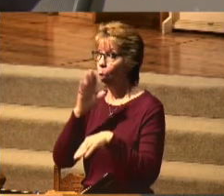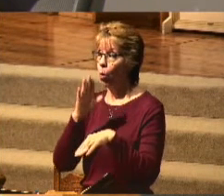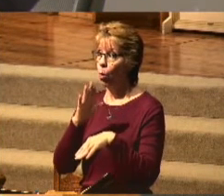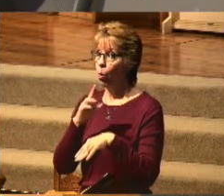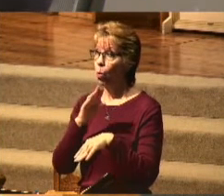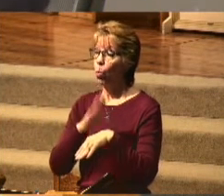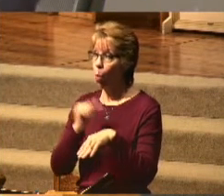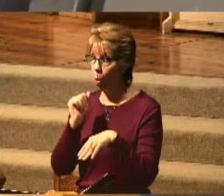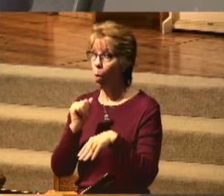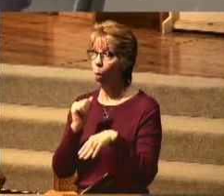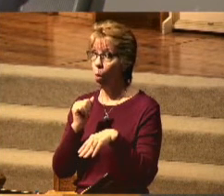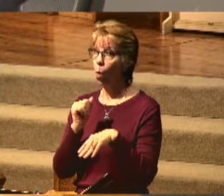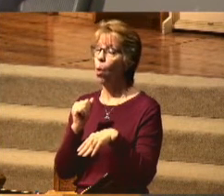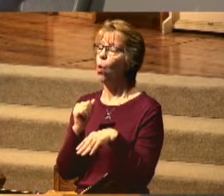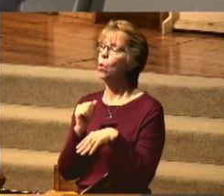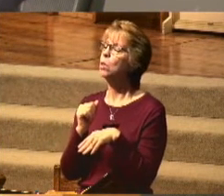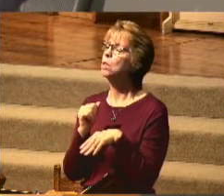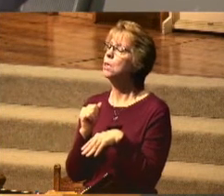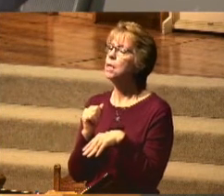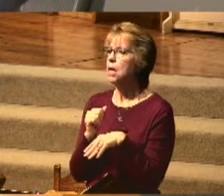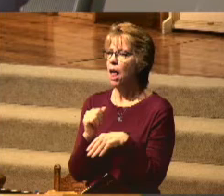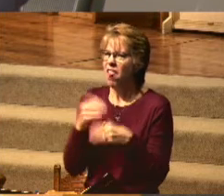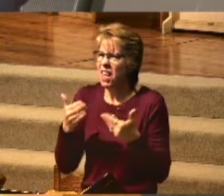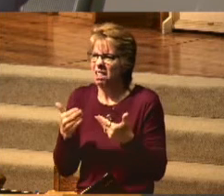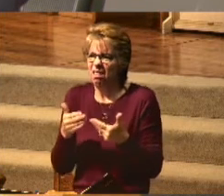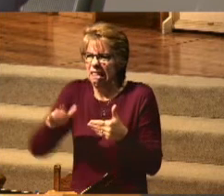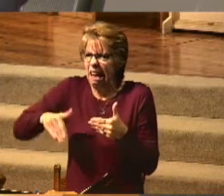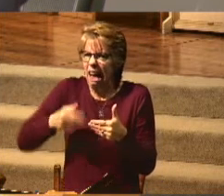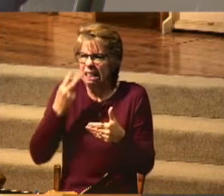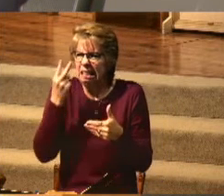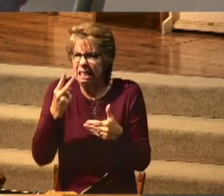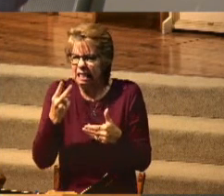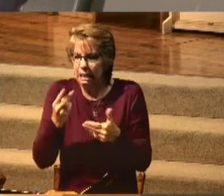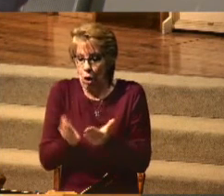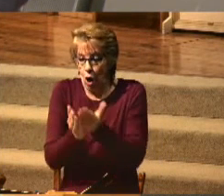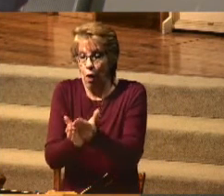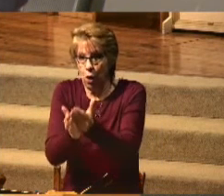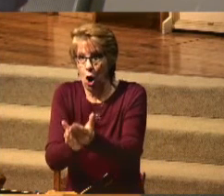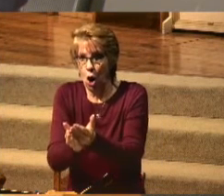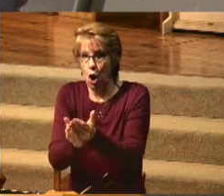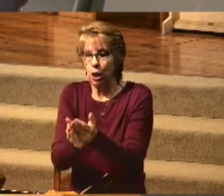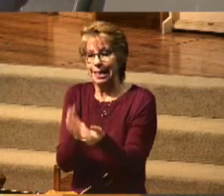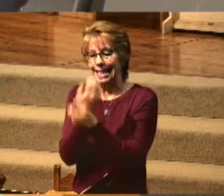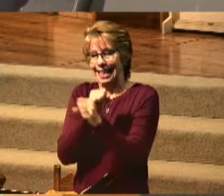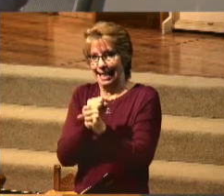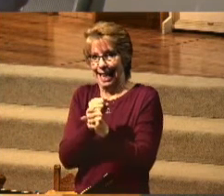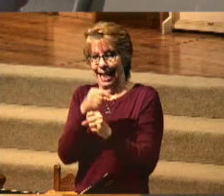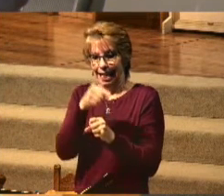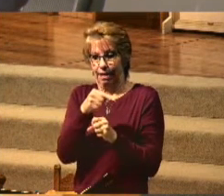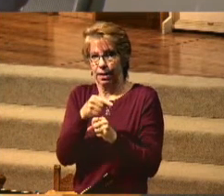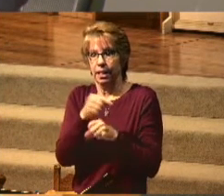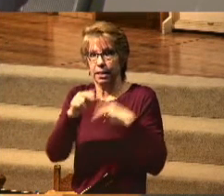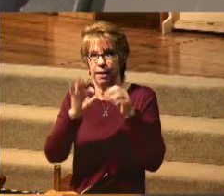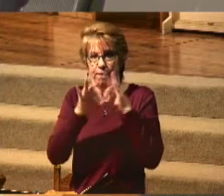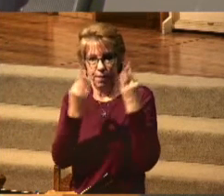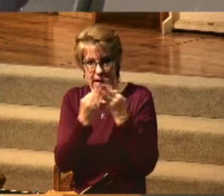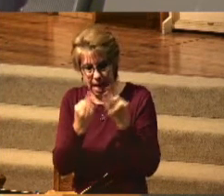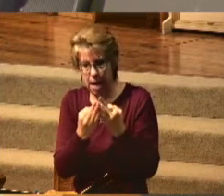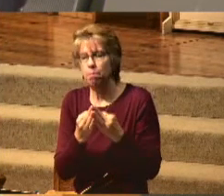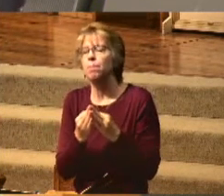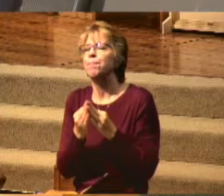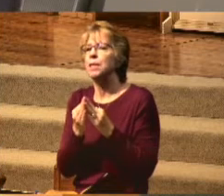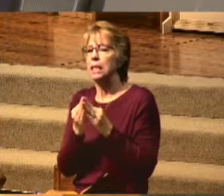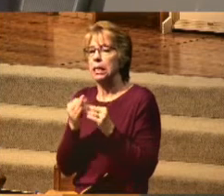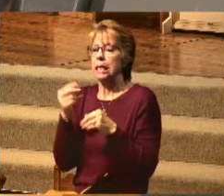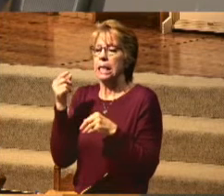warned of things not seen yet, moved with fear, prepared an ark to the saving of his house, by which he condemned the